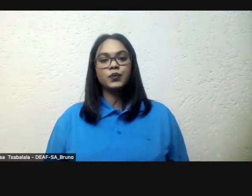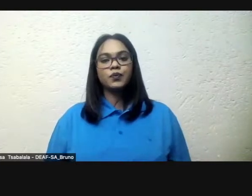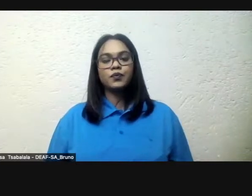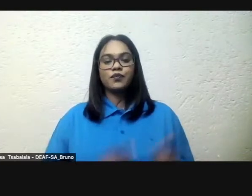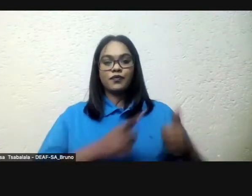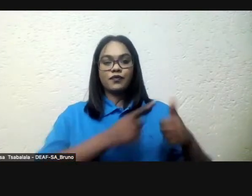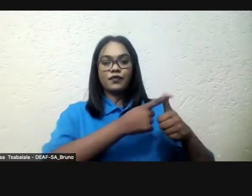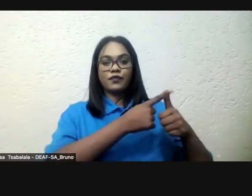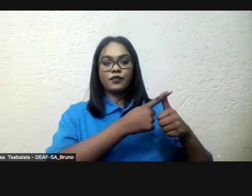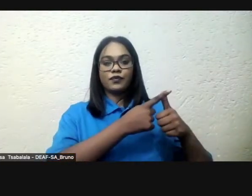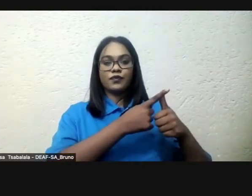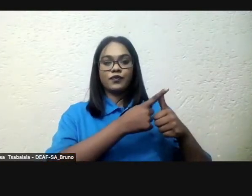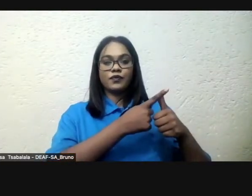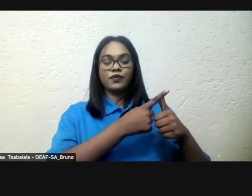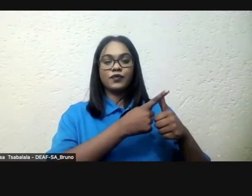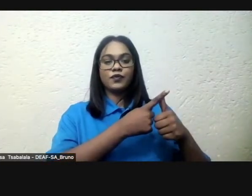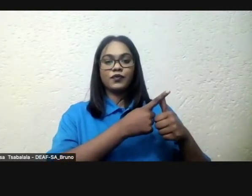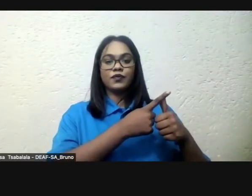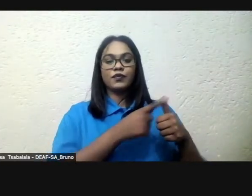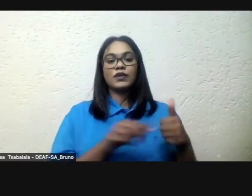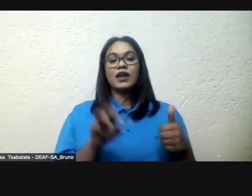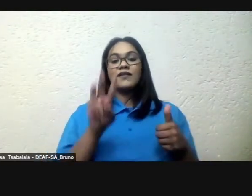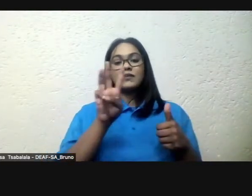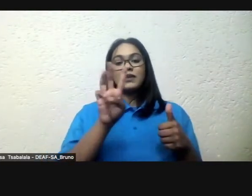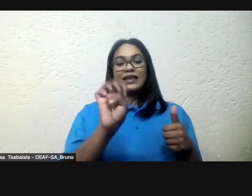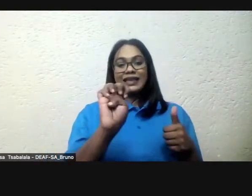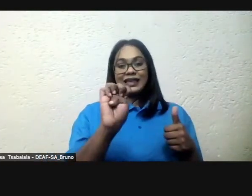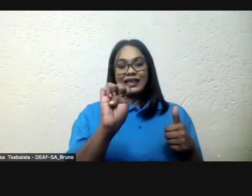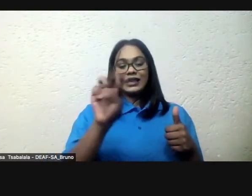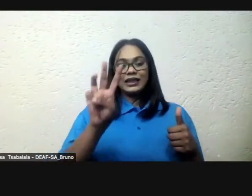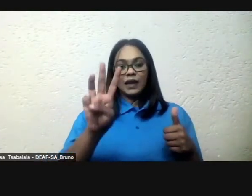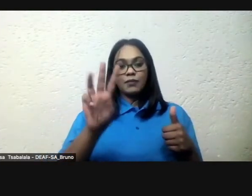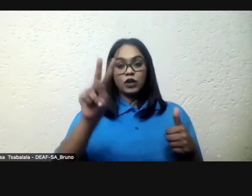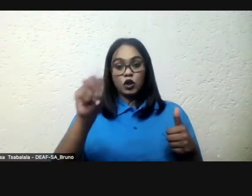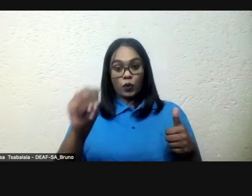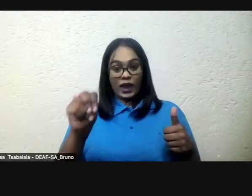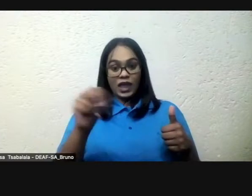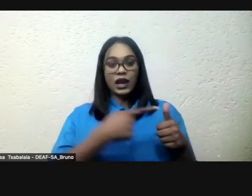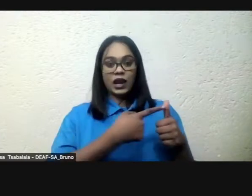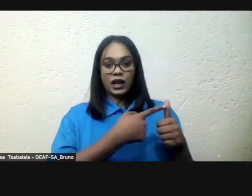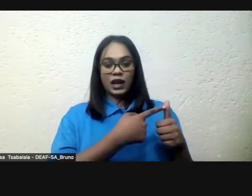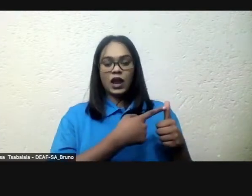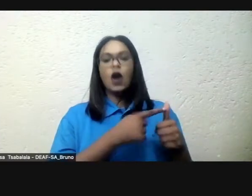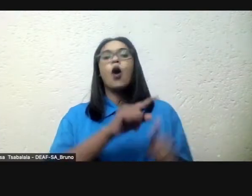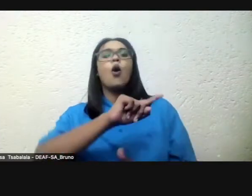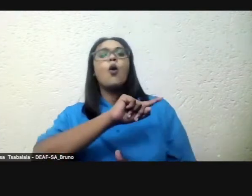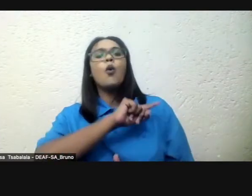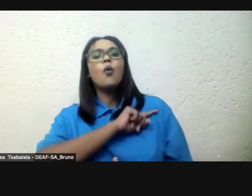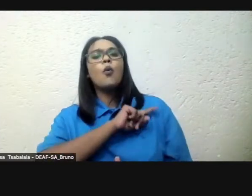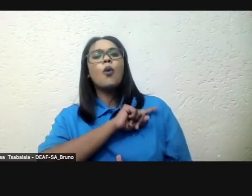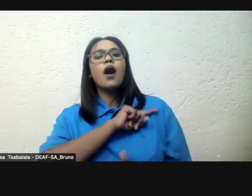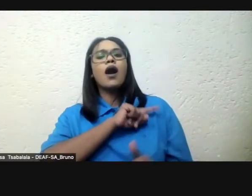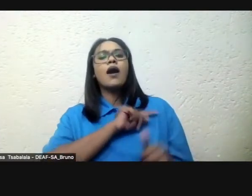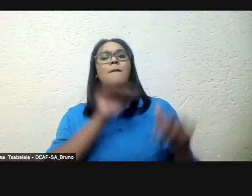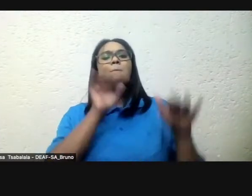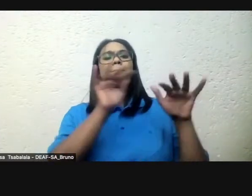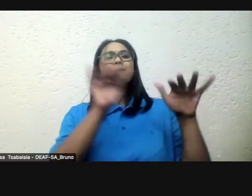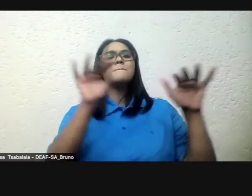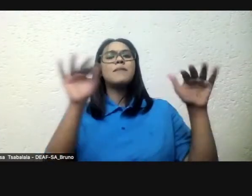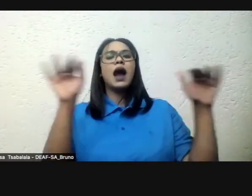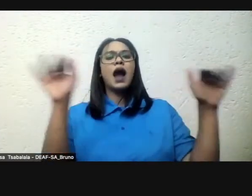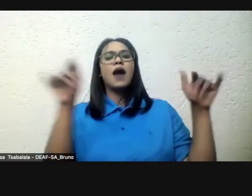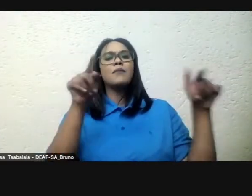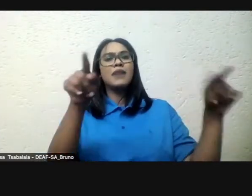question is from Mia Lindiki from EWN. She's saying, why is there no public uproar around the people who have just